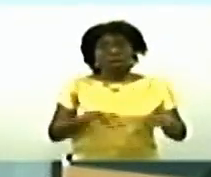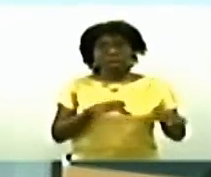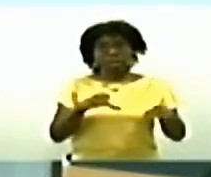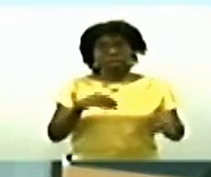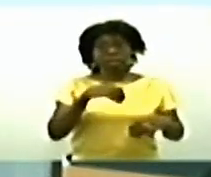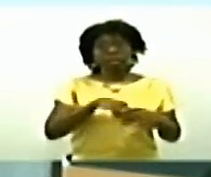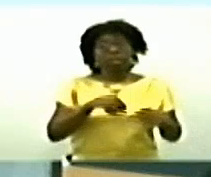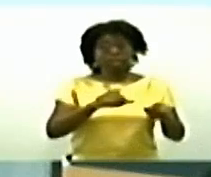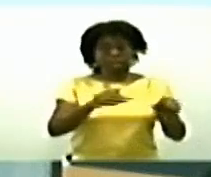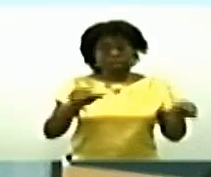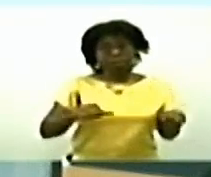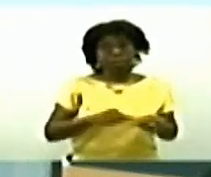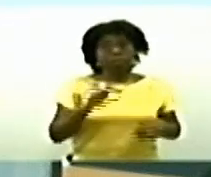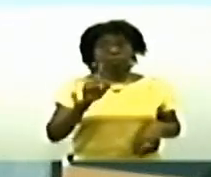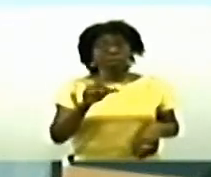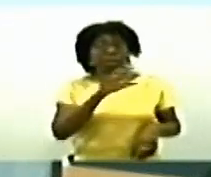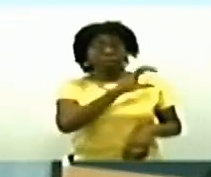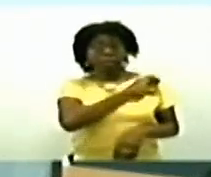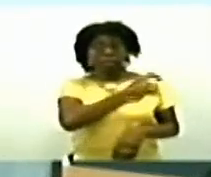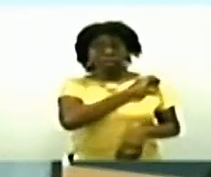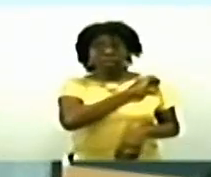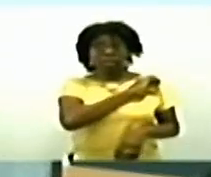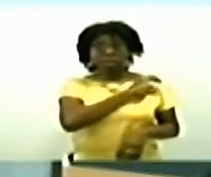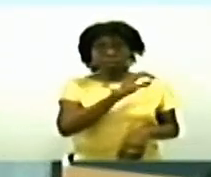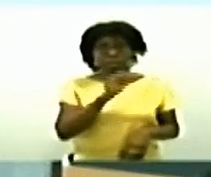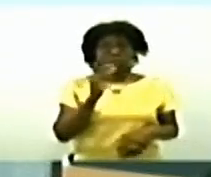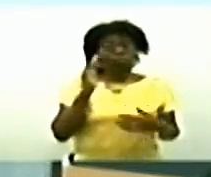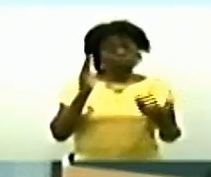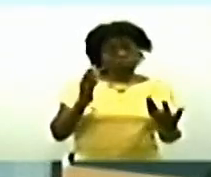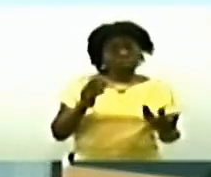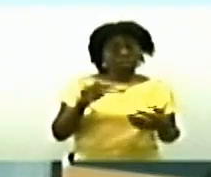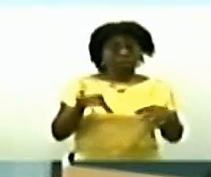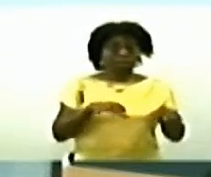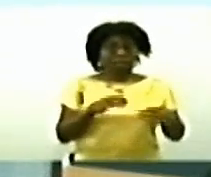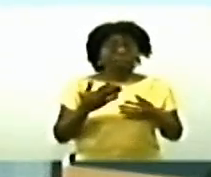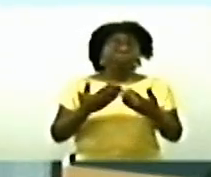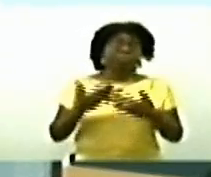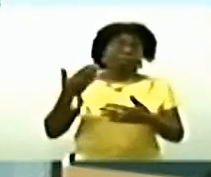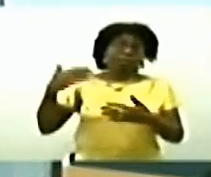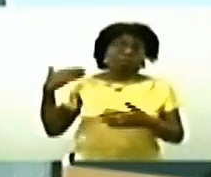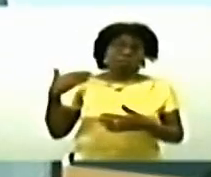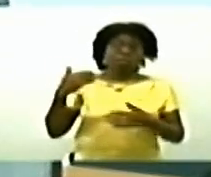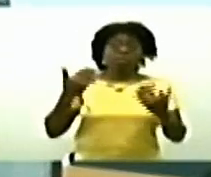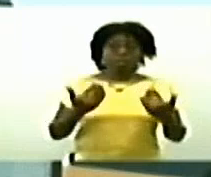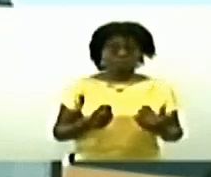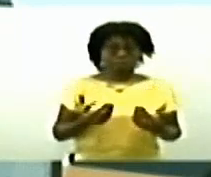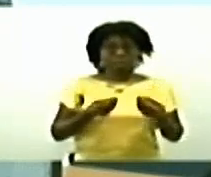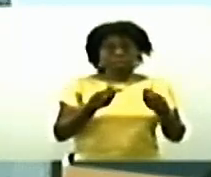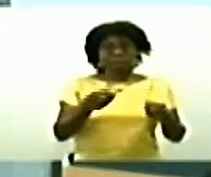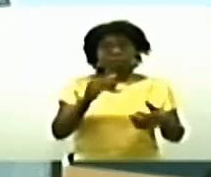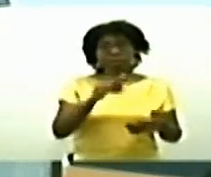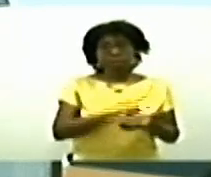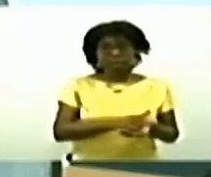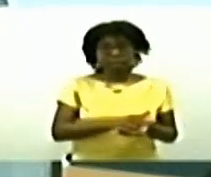areas where the police officers would have in the past, but now they are given that set of